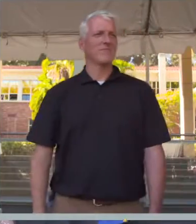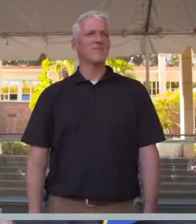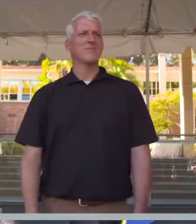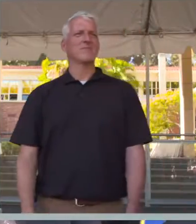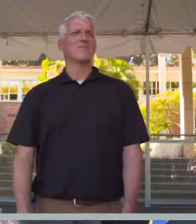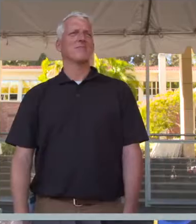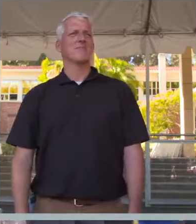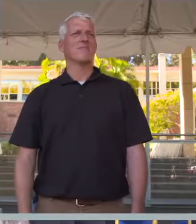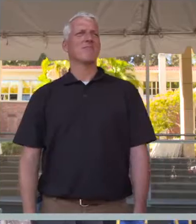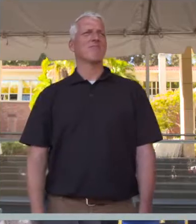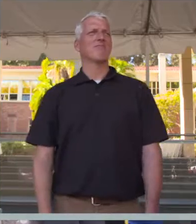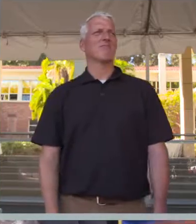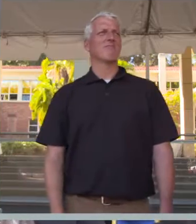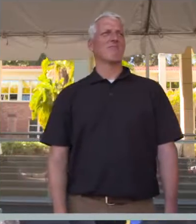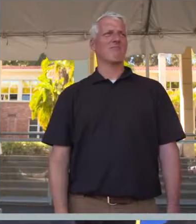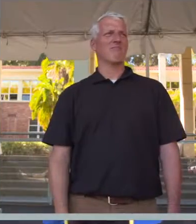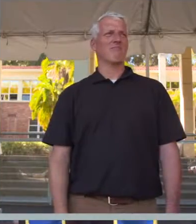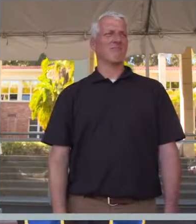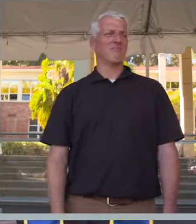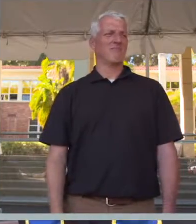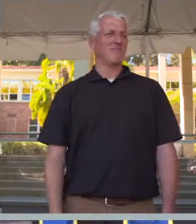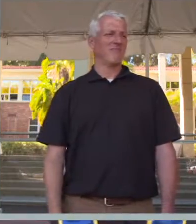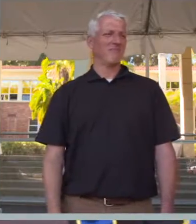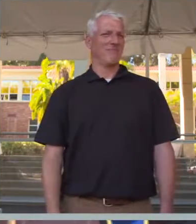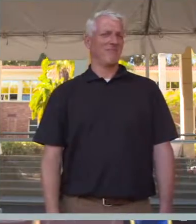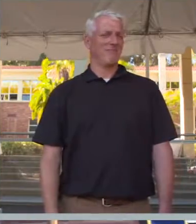Jessica Victoria Aguinaldo Castro.